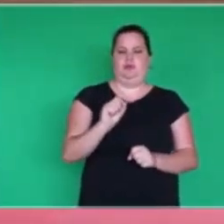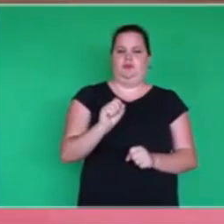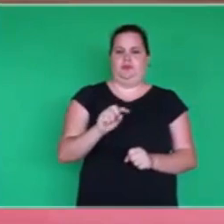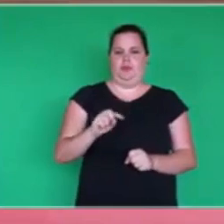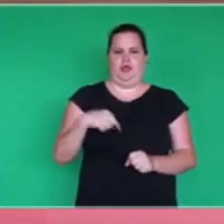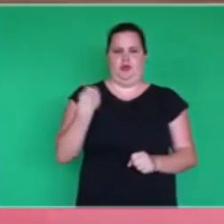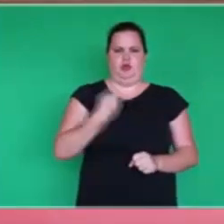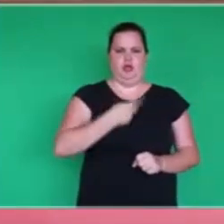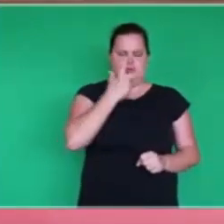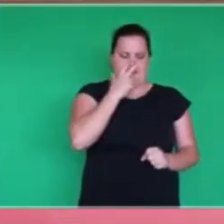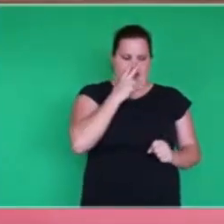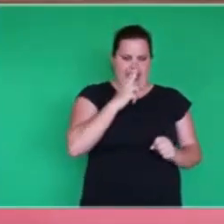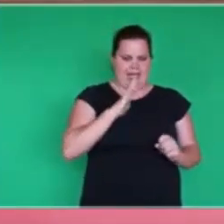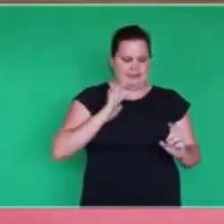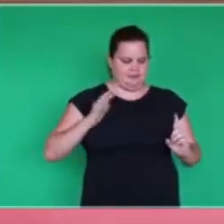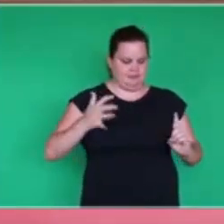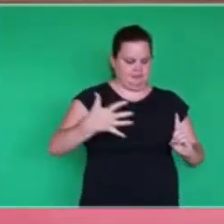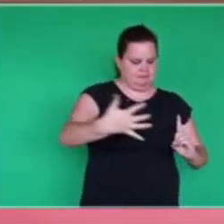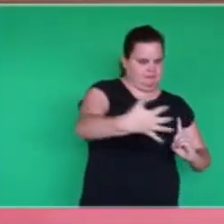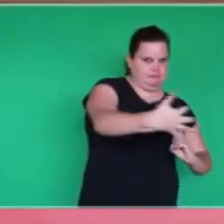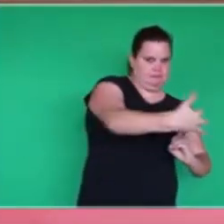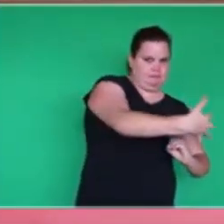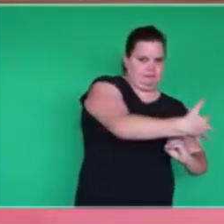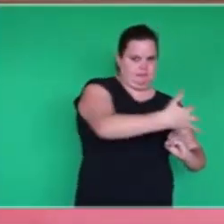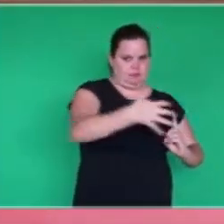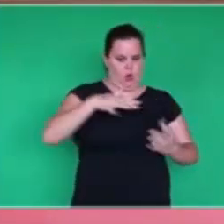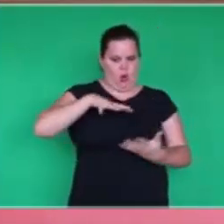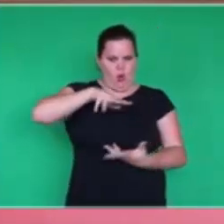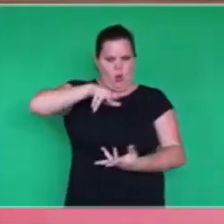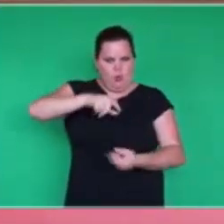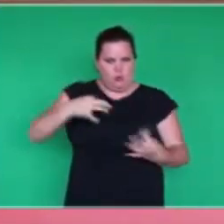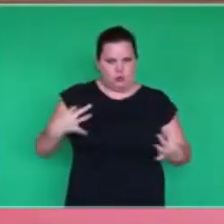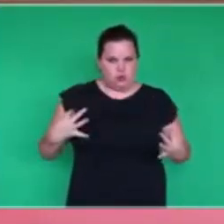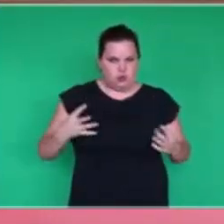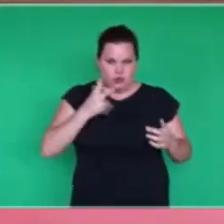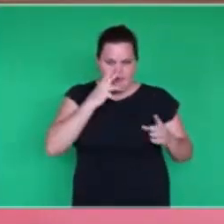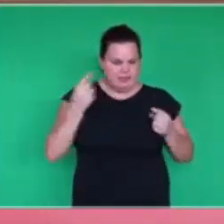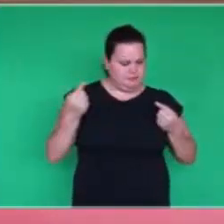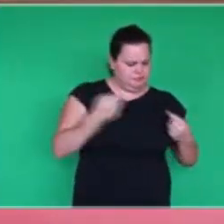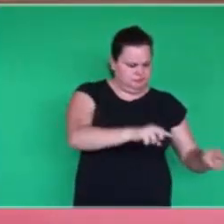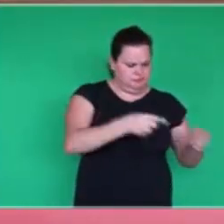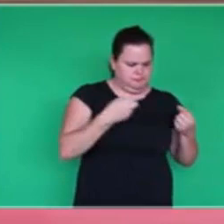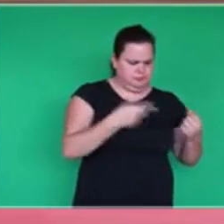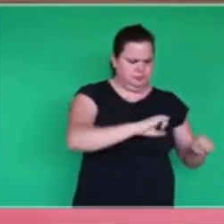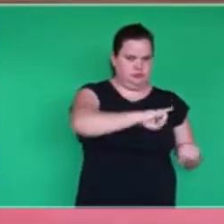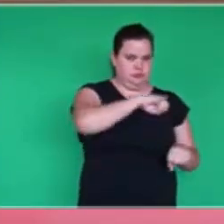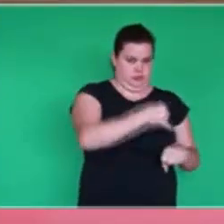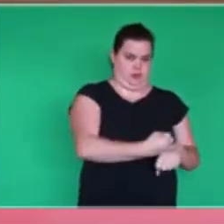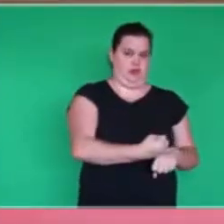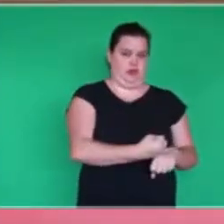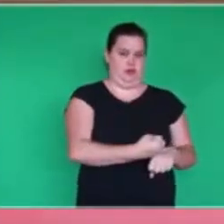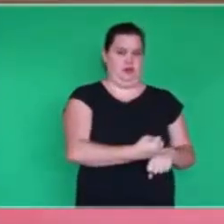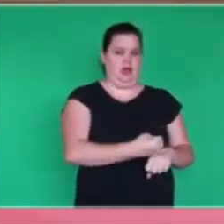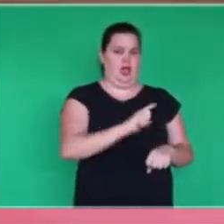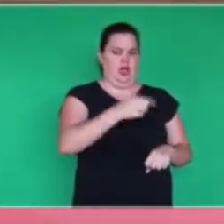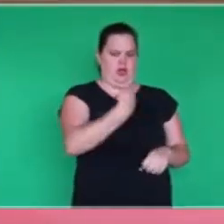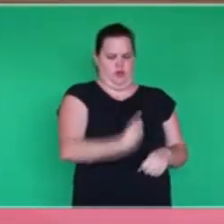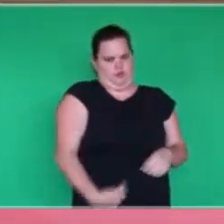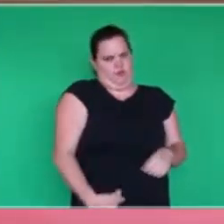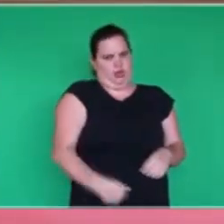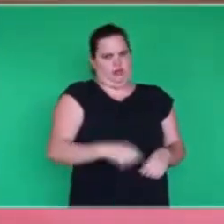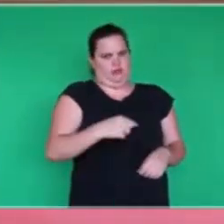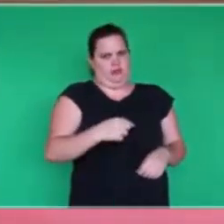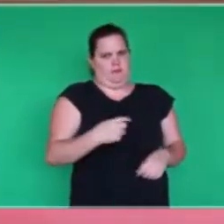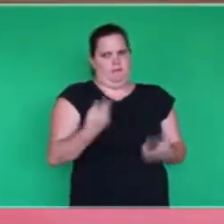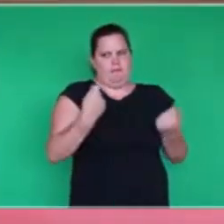will be at the center of this political dispute regarding the rights to the land, being disputed by